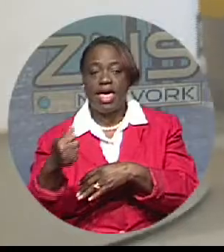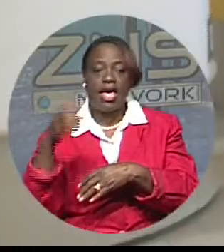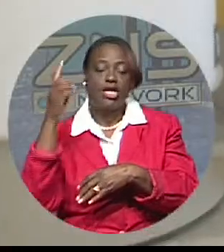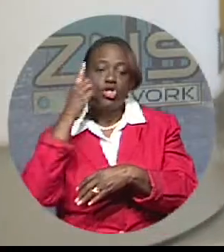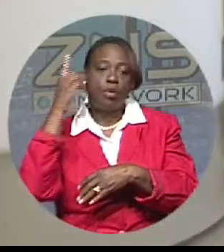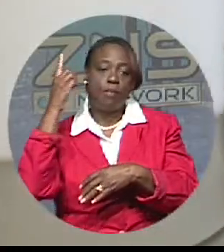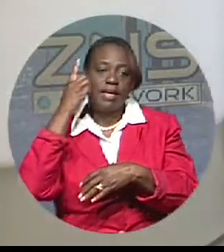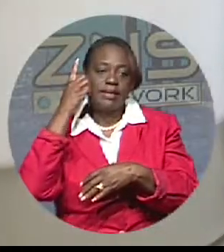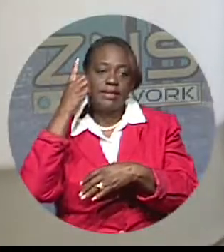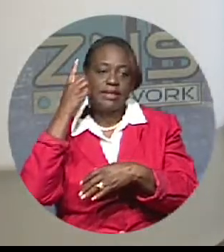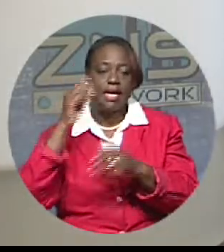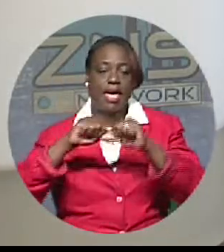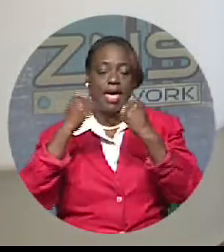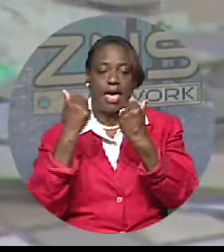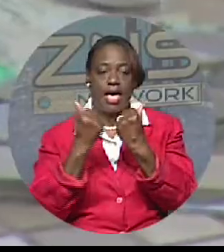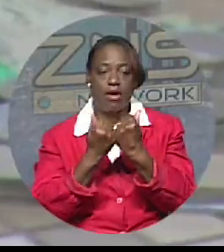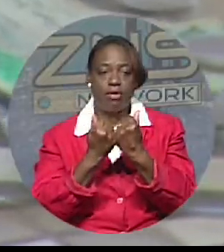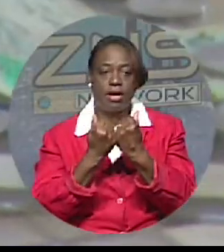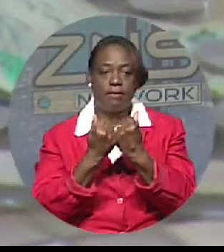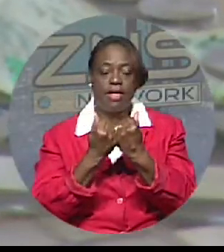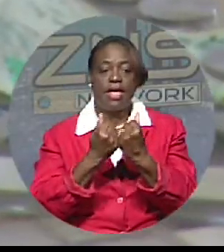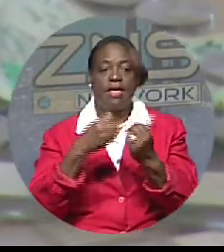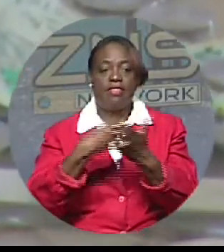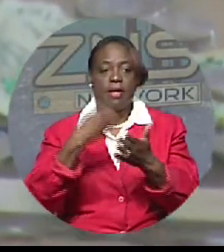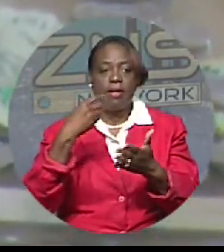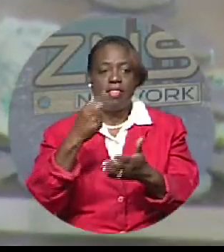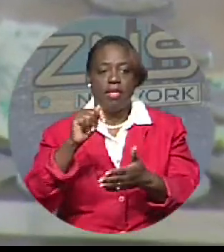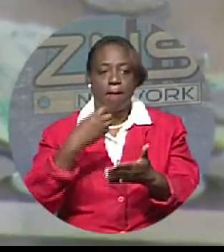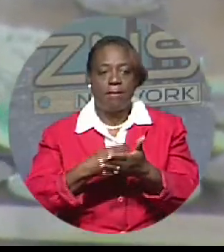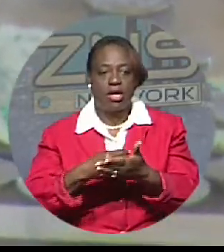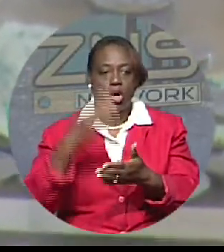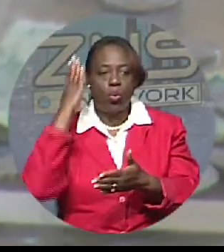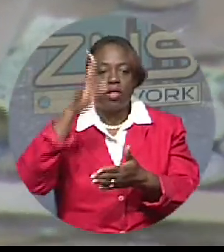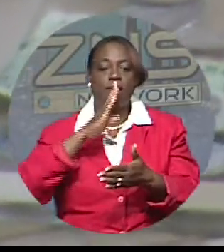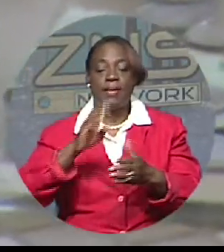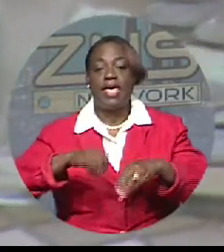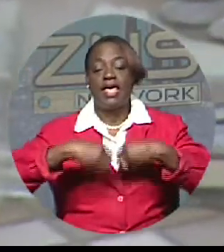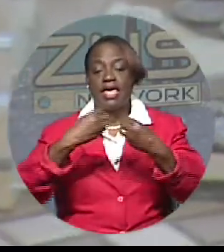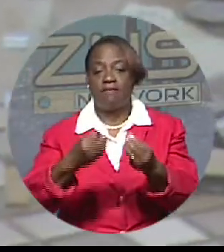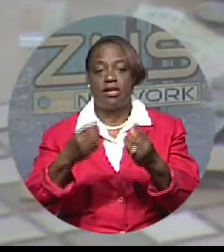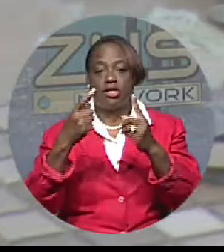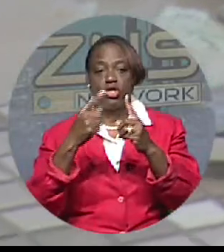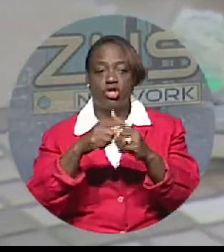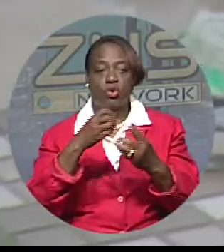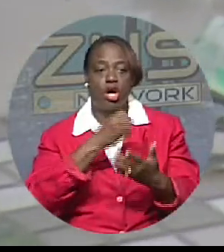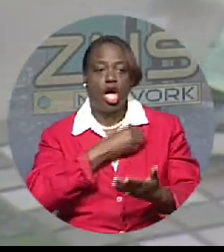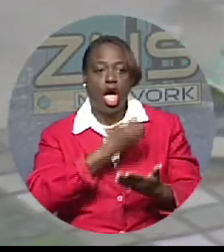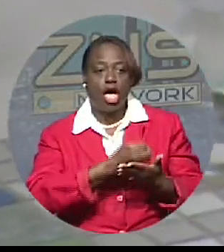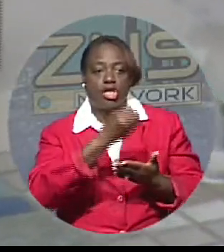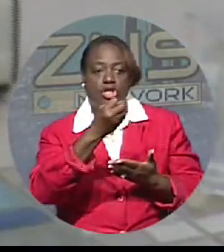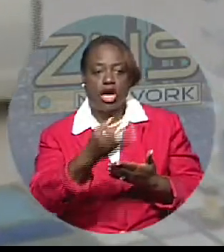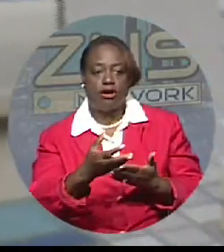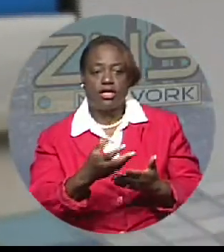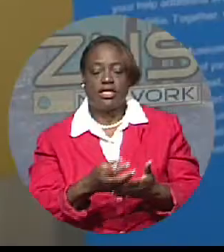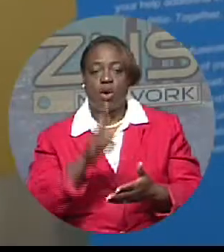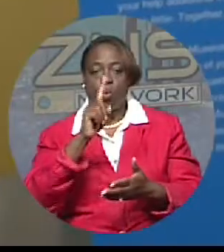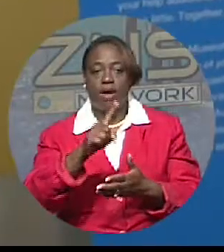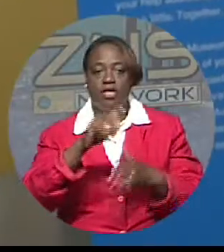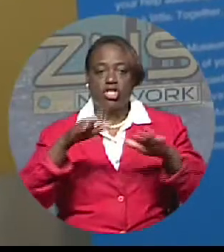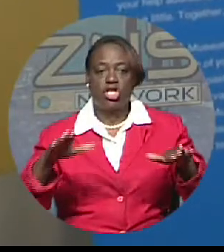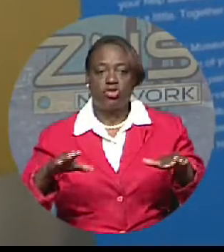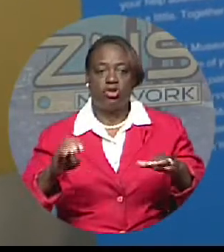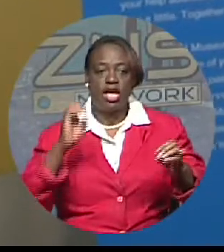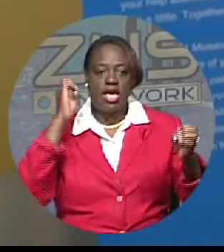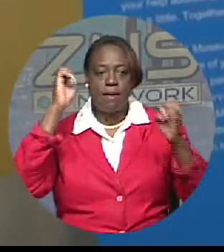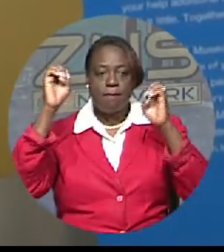the funds collected. The first 2 will be the Children's Emergency Hostel and the National Museum of the Bahamas. Managing Director